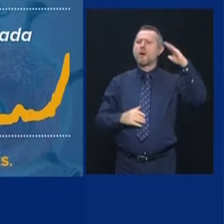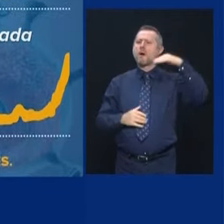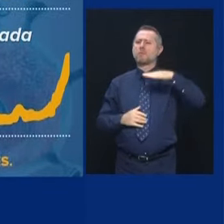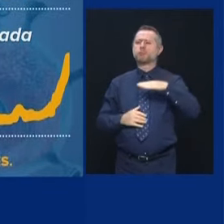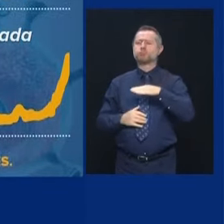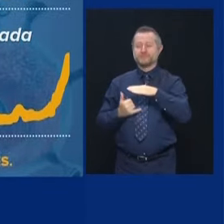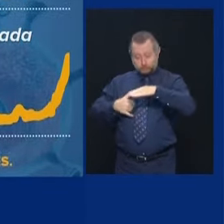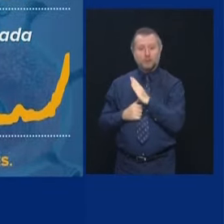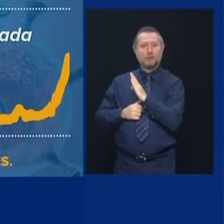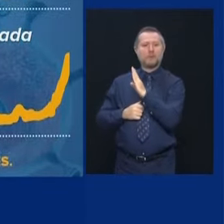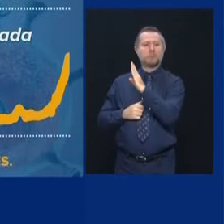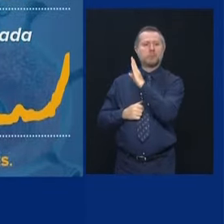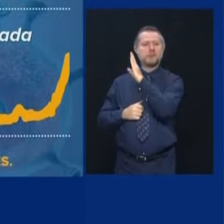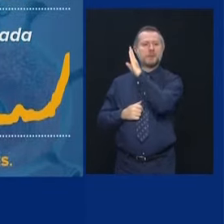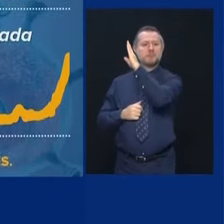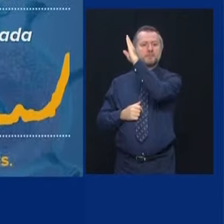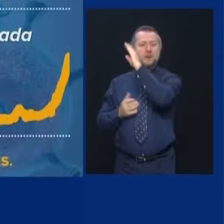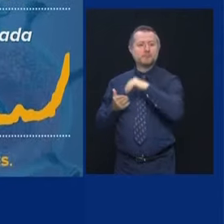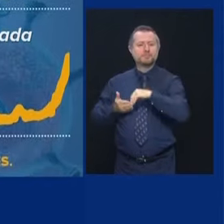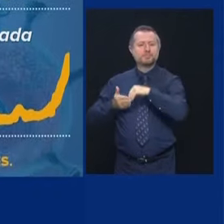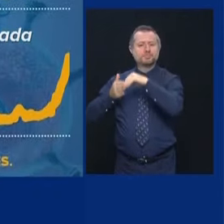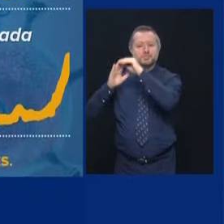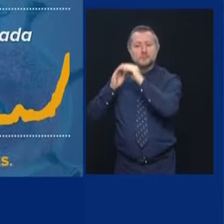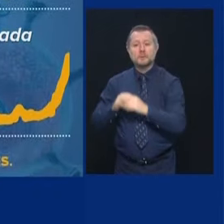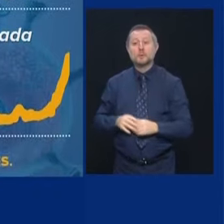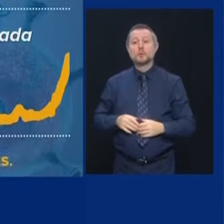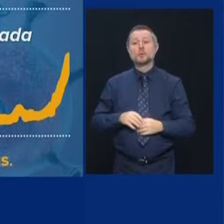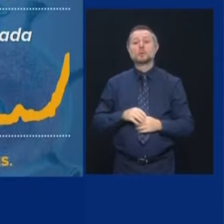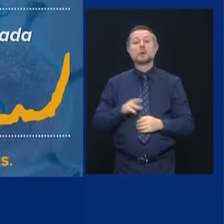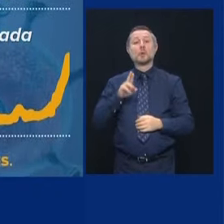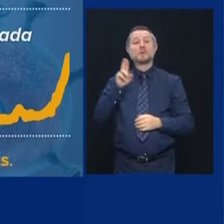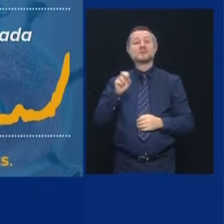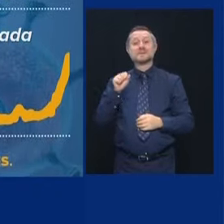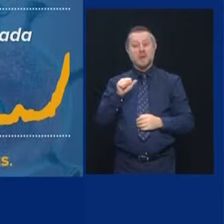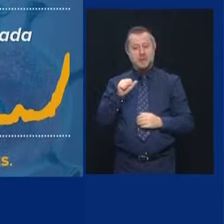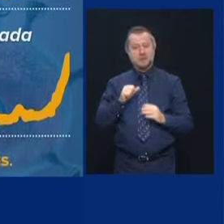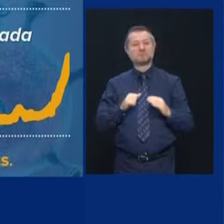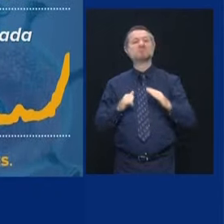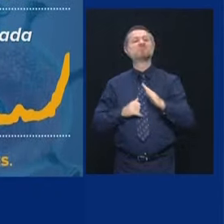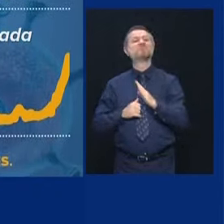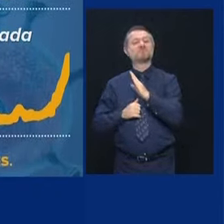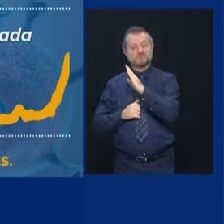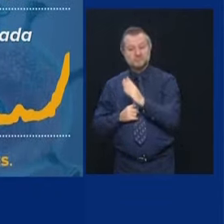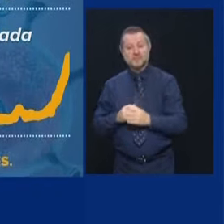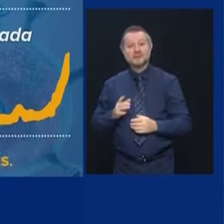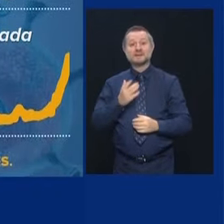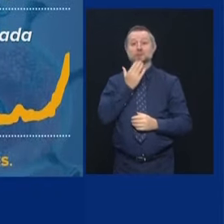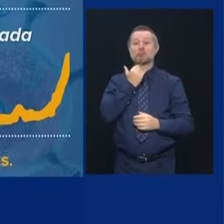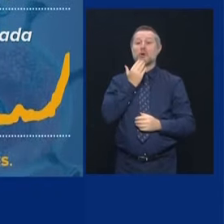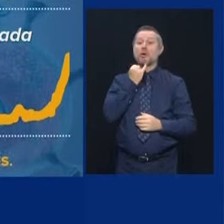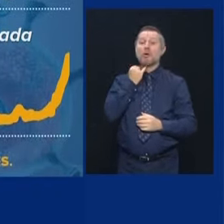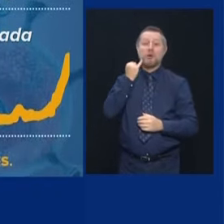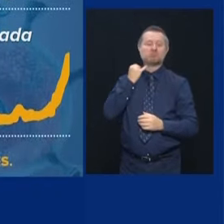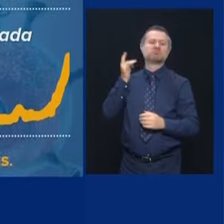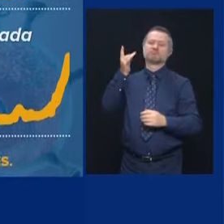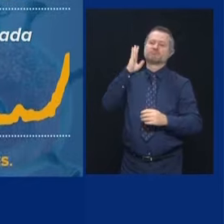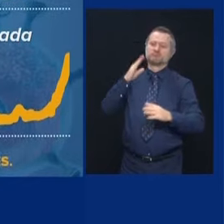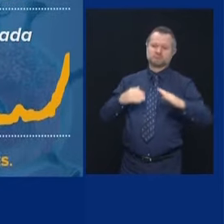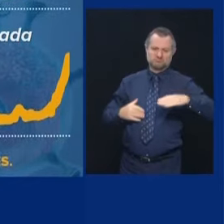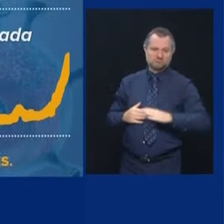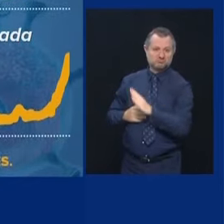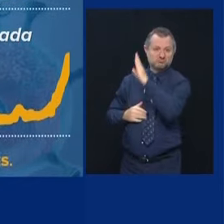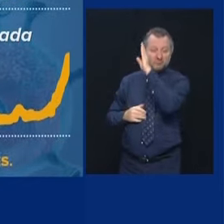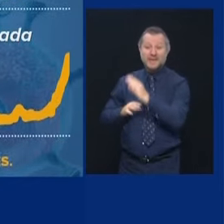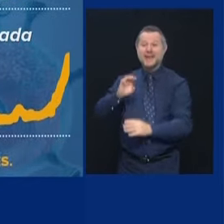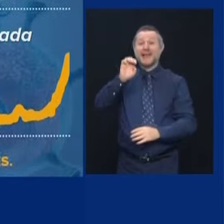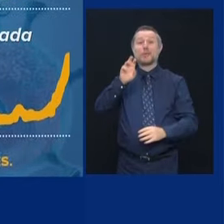spikes. USA overall is going up. Israel has a real problem. EU has a real problem.